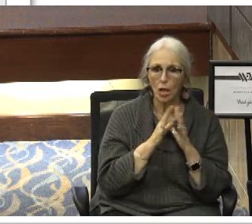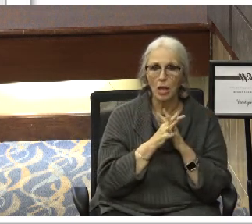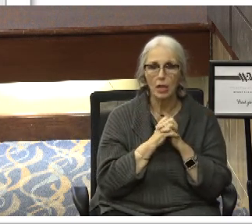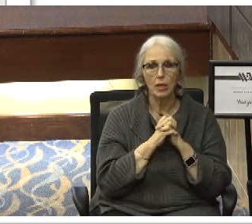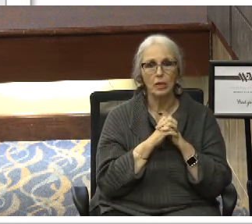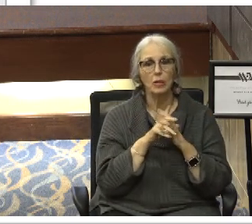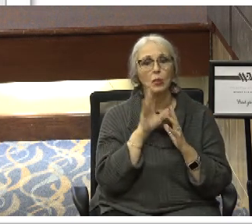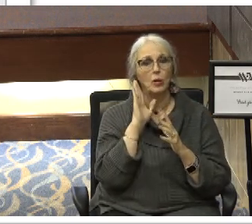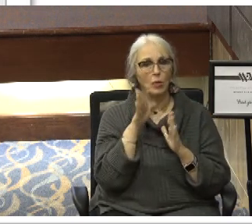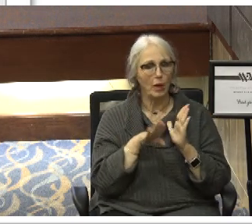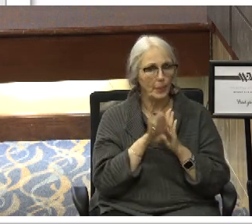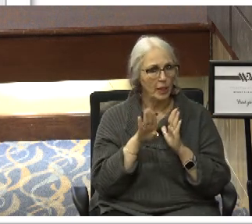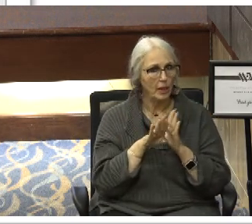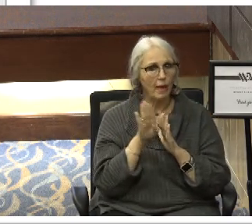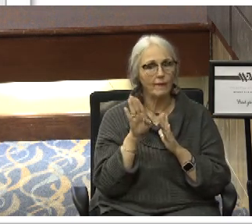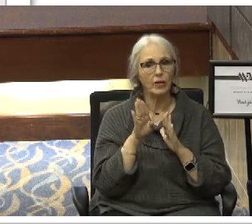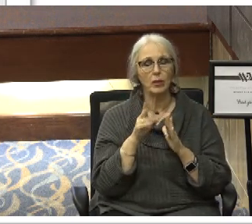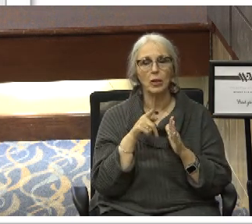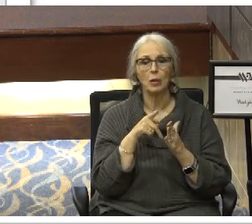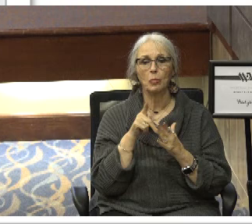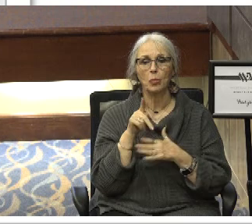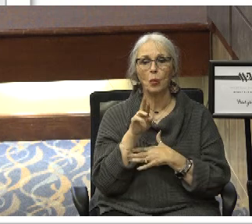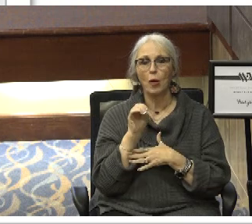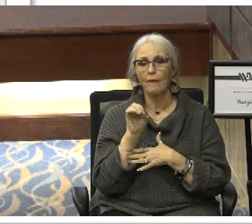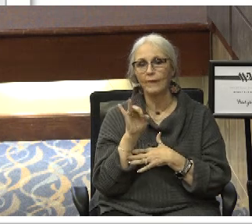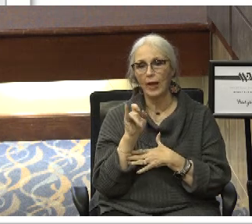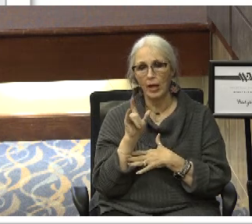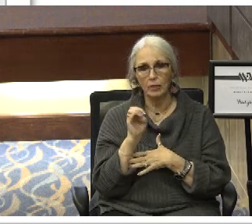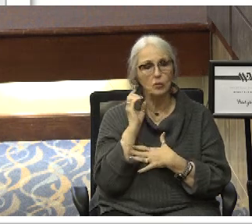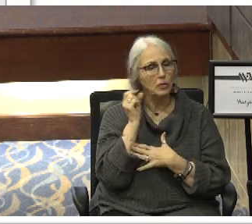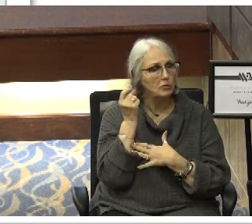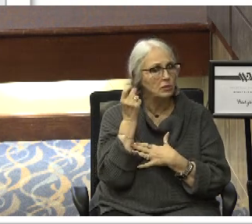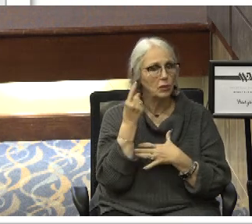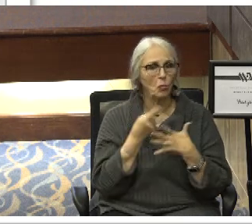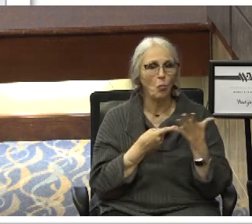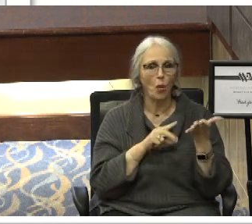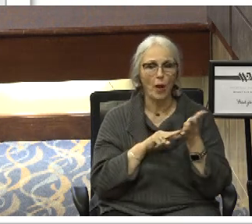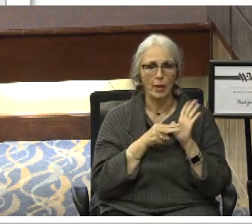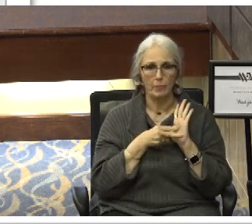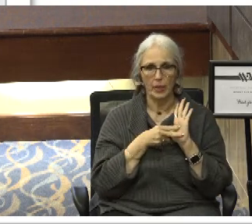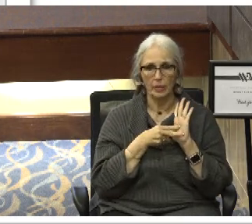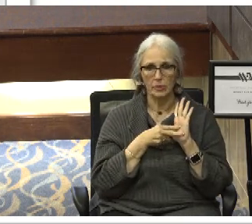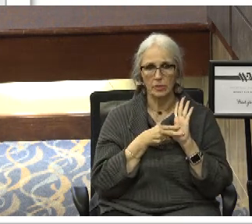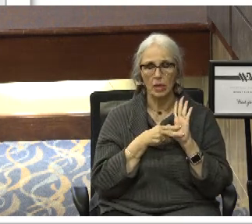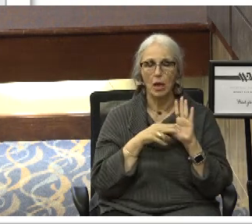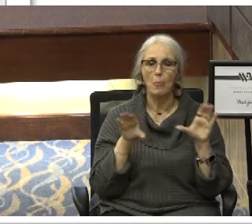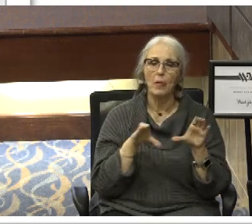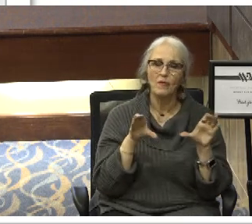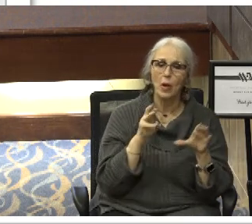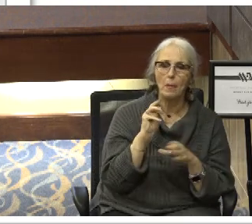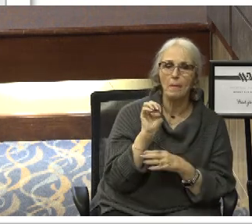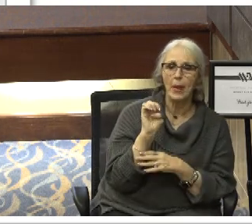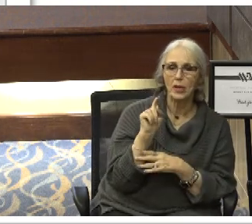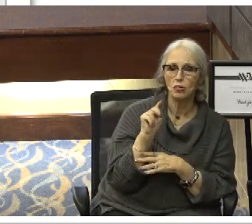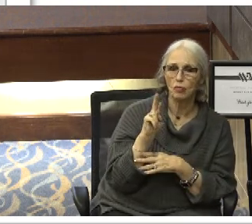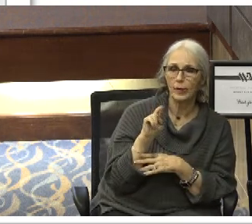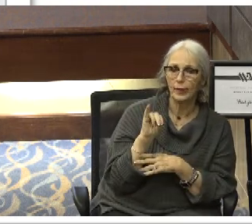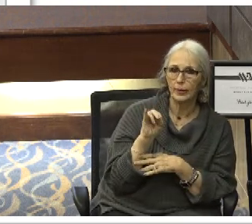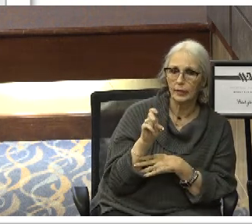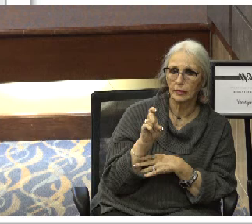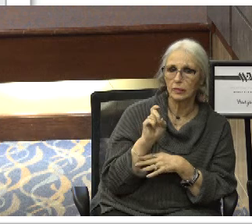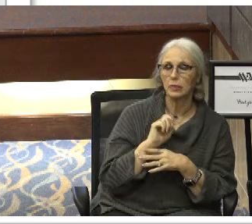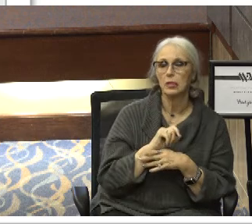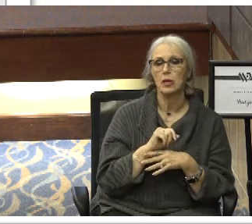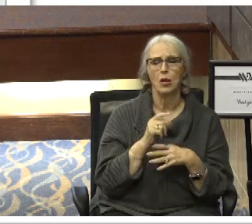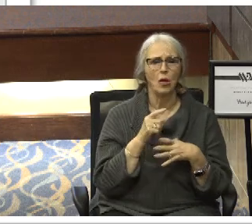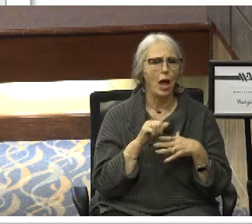we're going to be developing these scenario profiles so you'll understand what it means in terms of performance metrics. What's your transit propensity score?